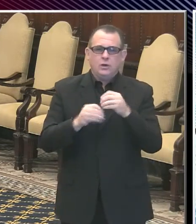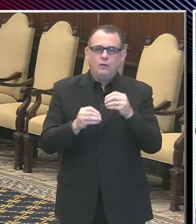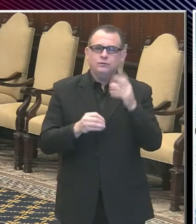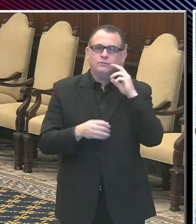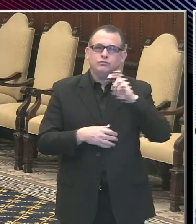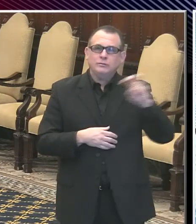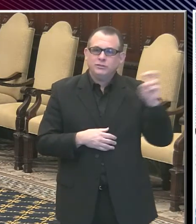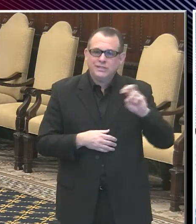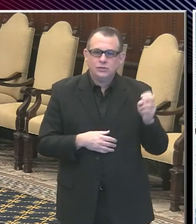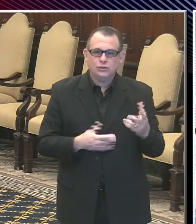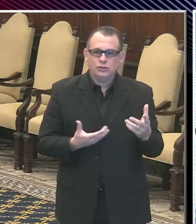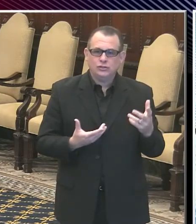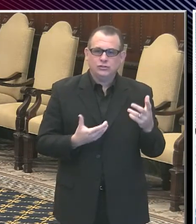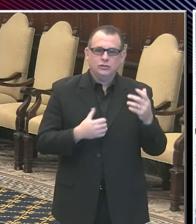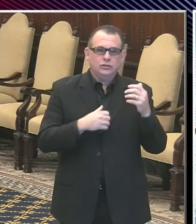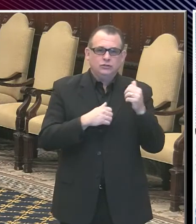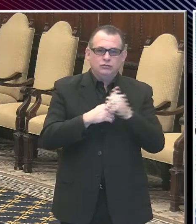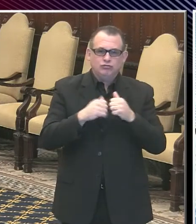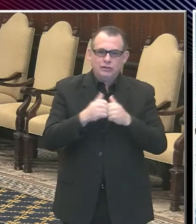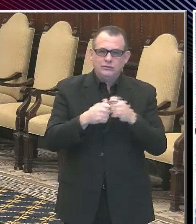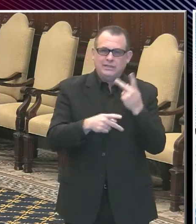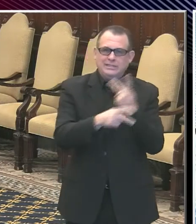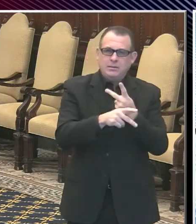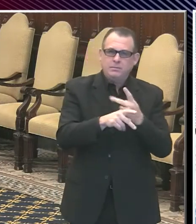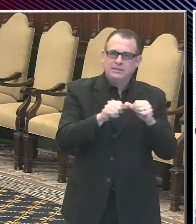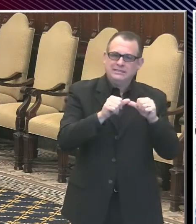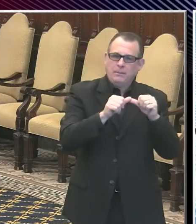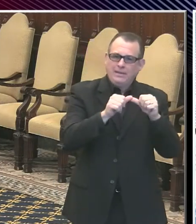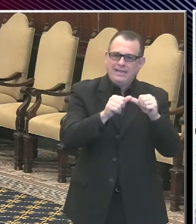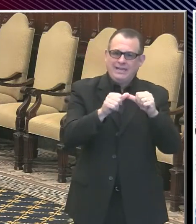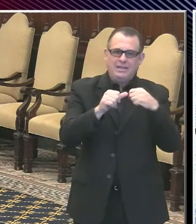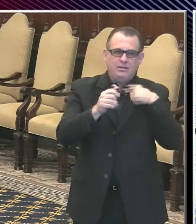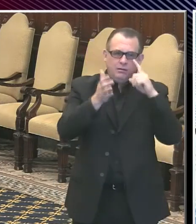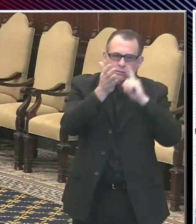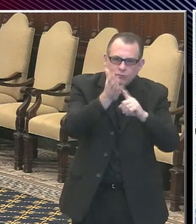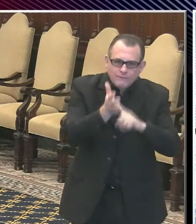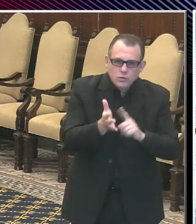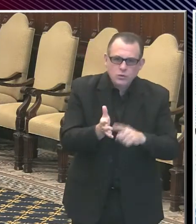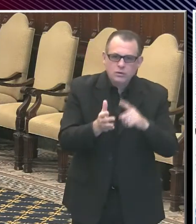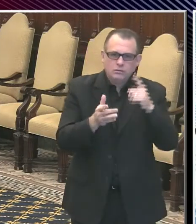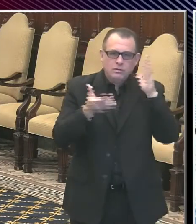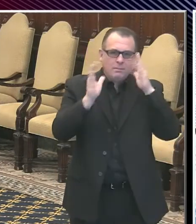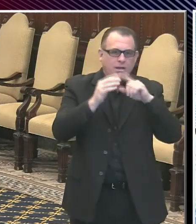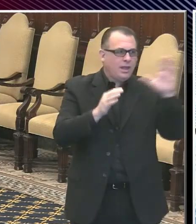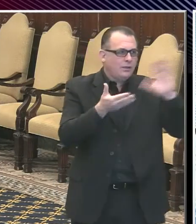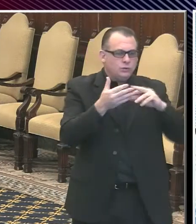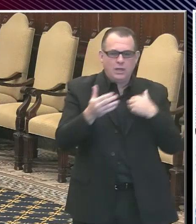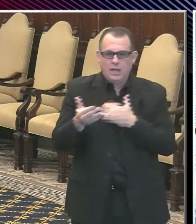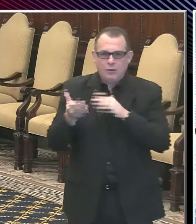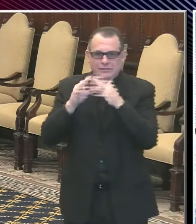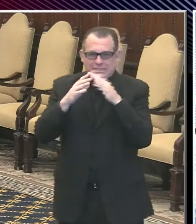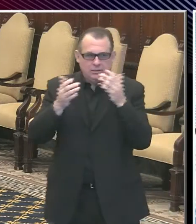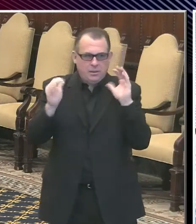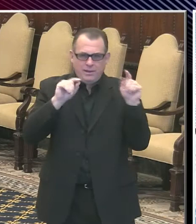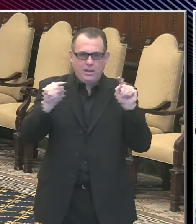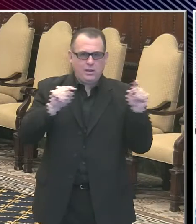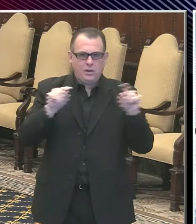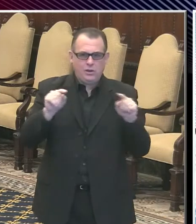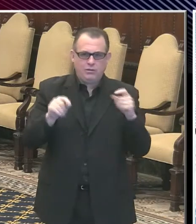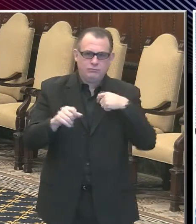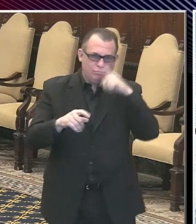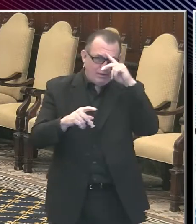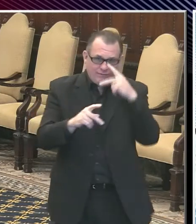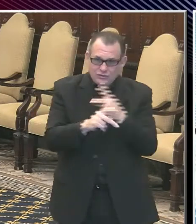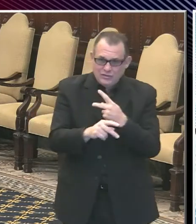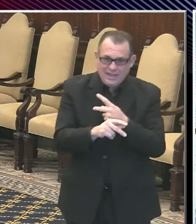and Sustainability are reviewing those efforts and are working on what, if anything, Philadelphia